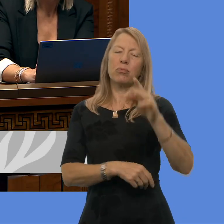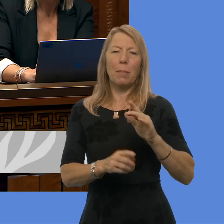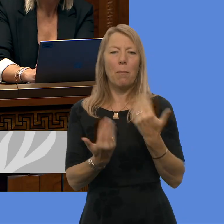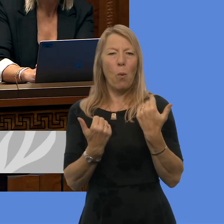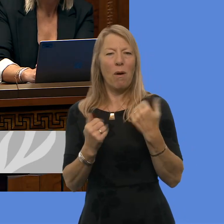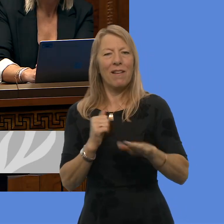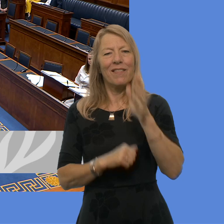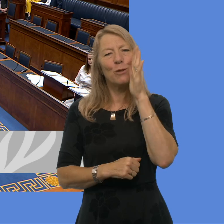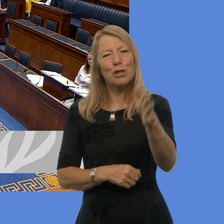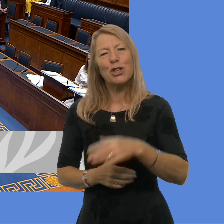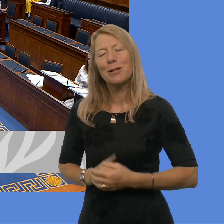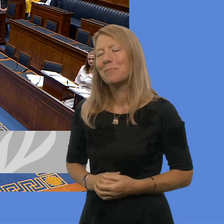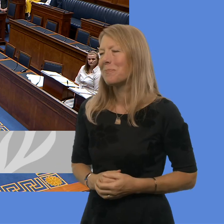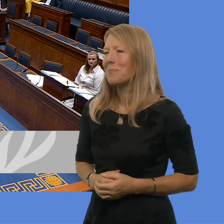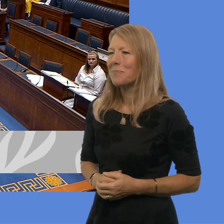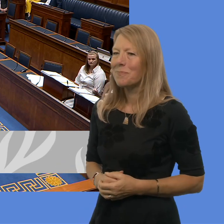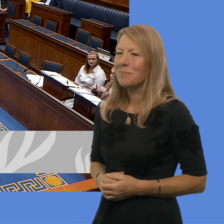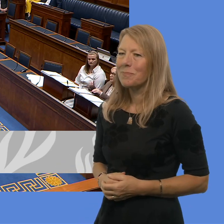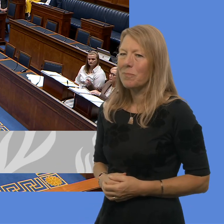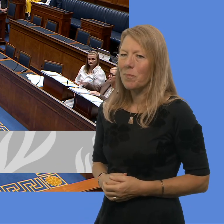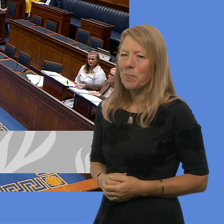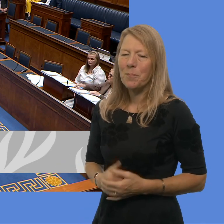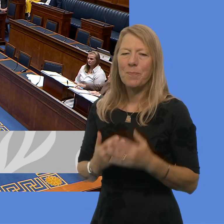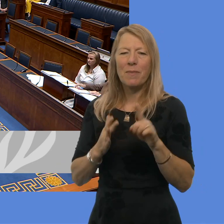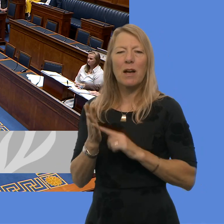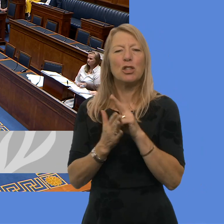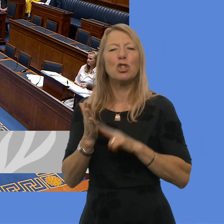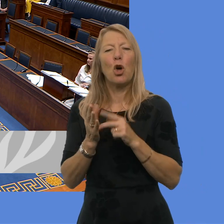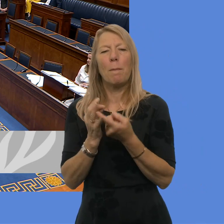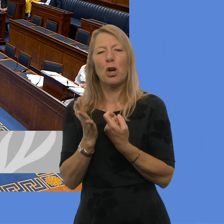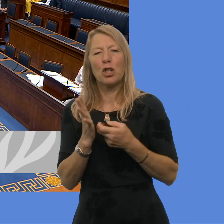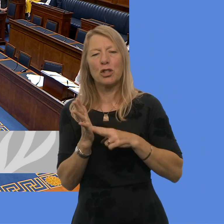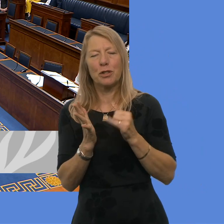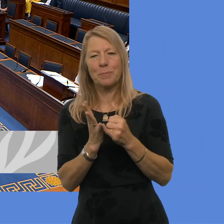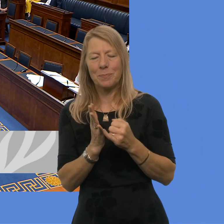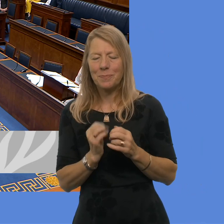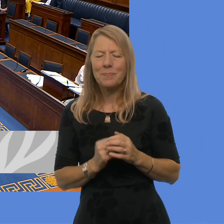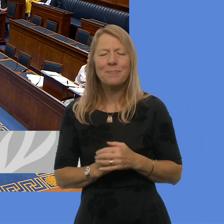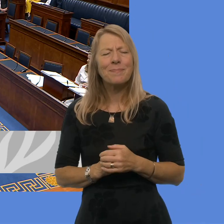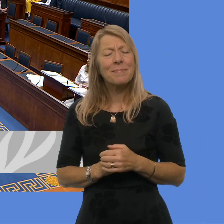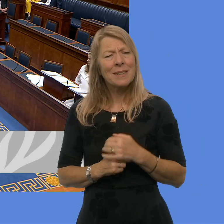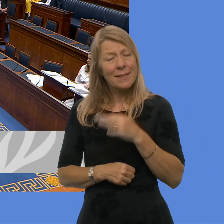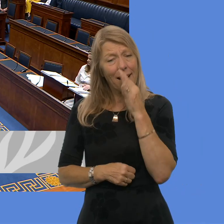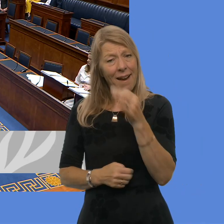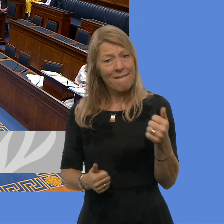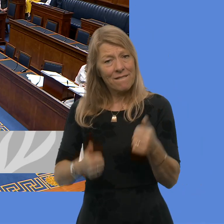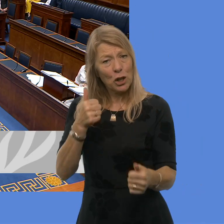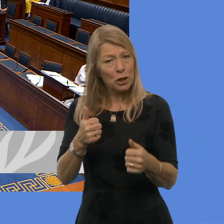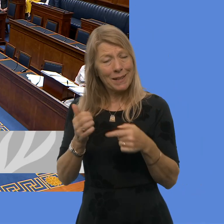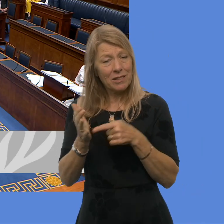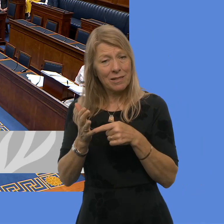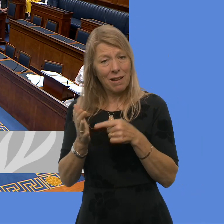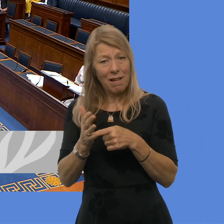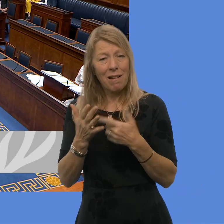for the North West. Call John Burrows for supplementary. Deputy Speaker, would the First Minister agree with me that as public money was